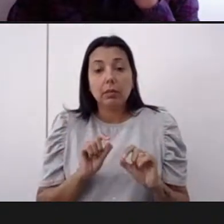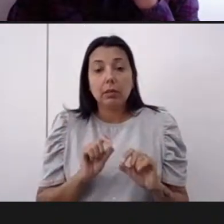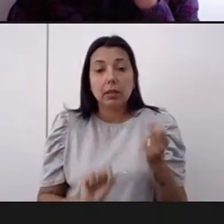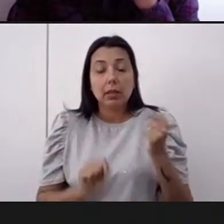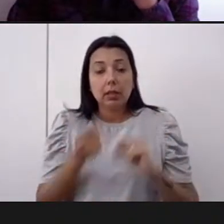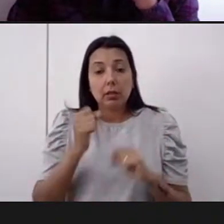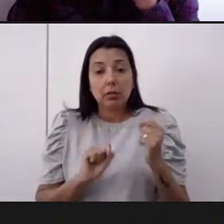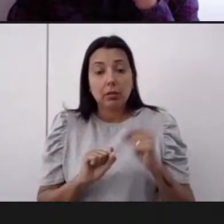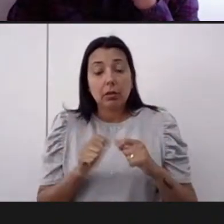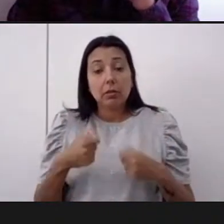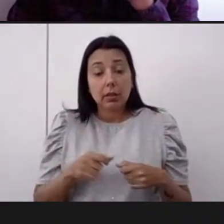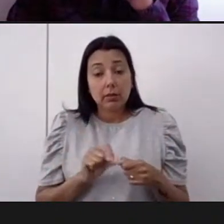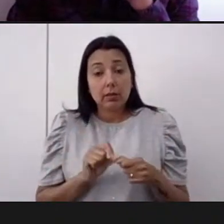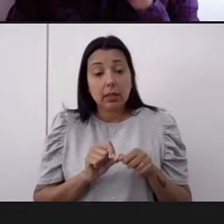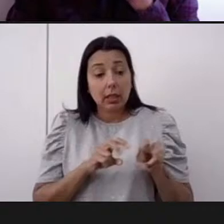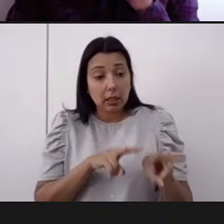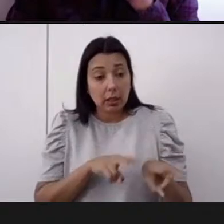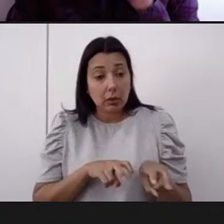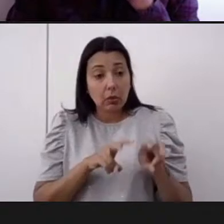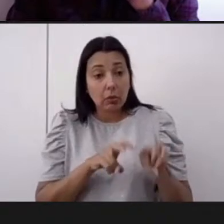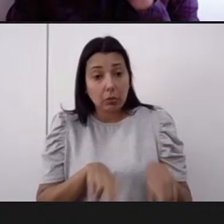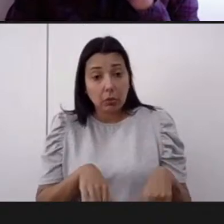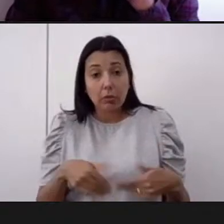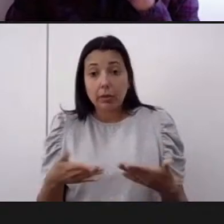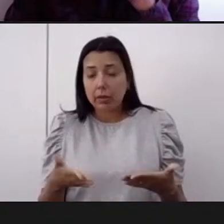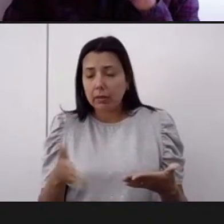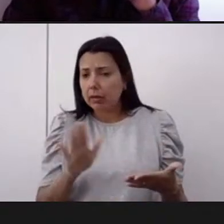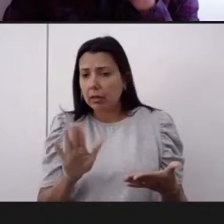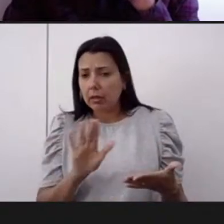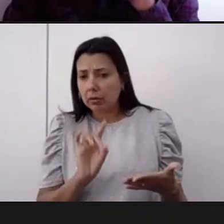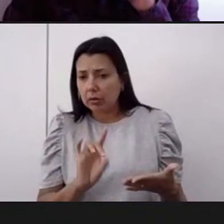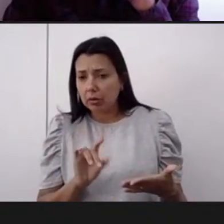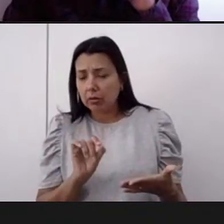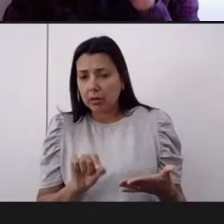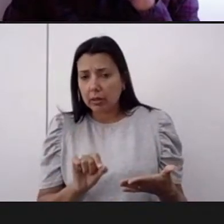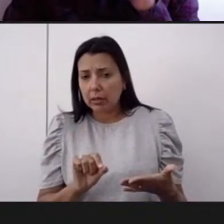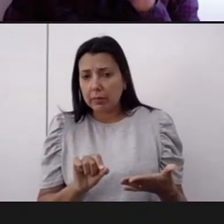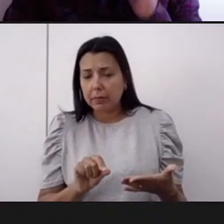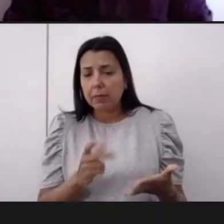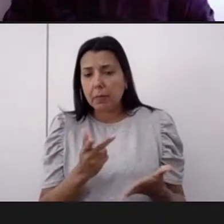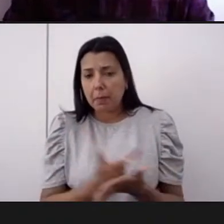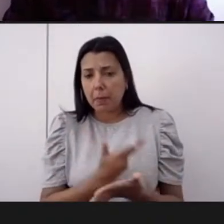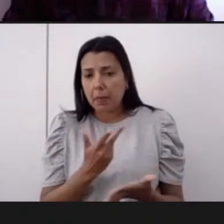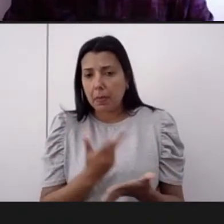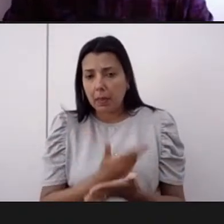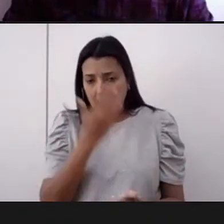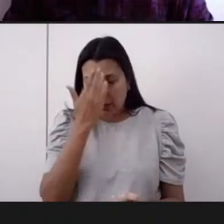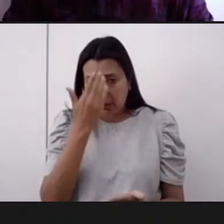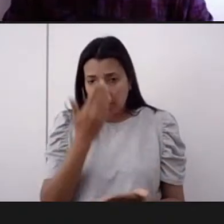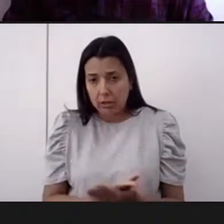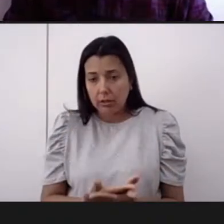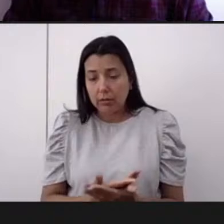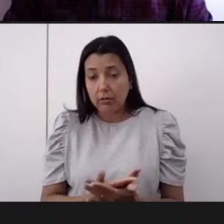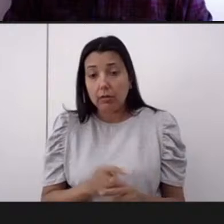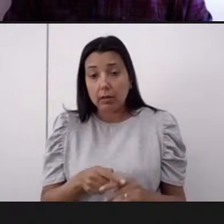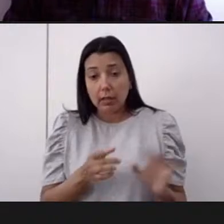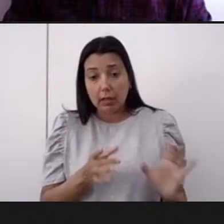So it's not an exception. I think it's very connected. In this